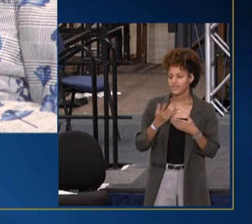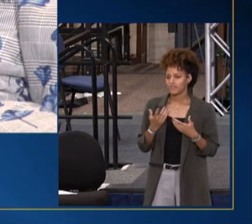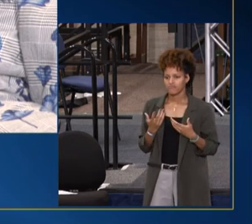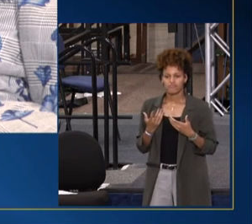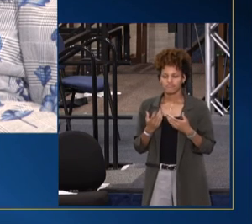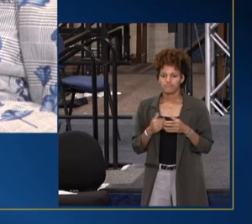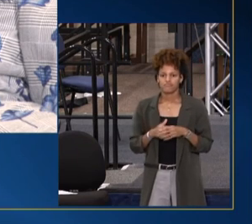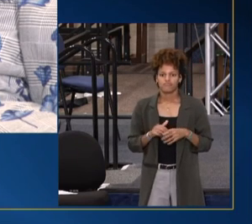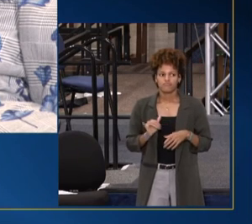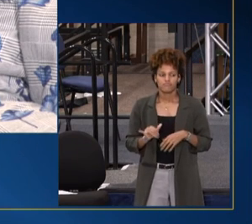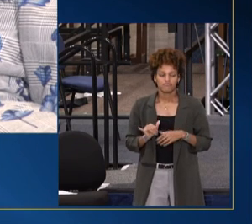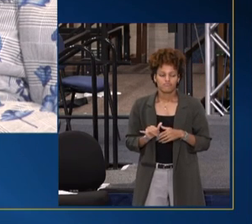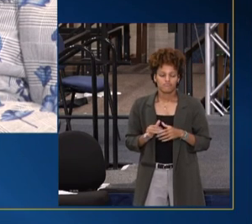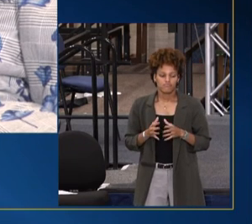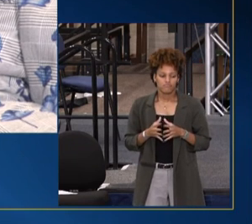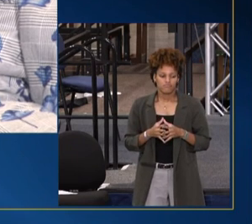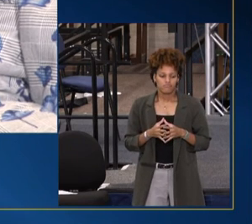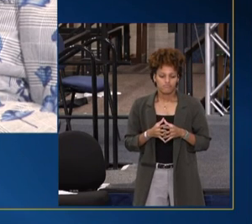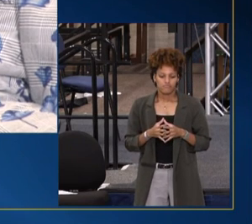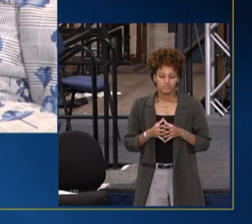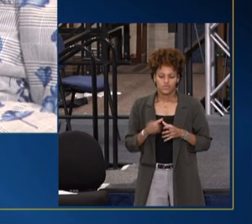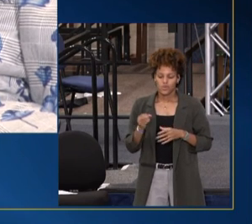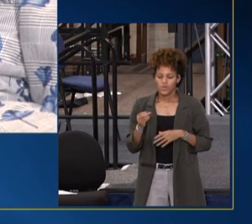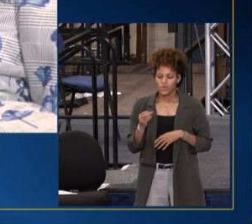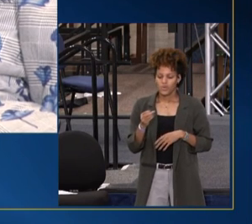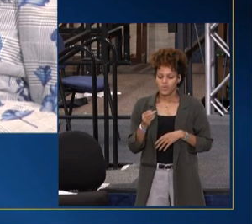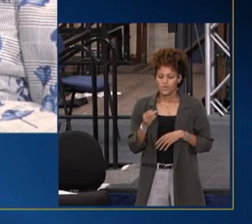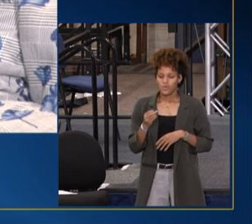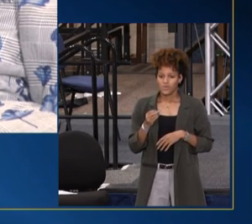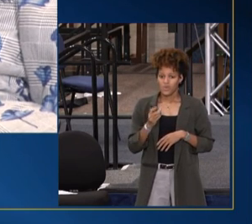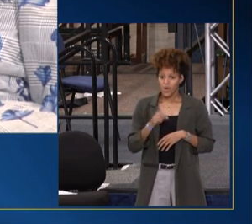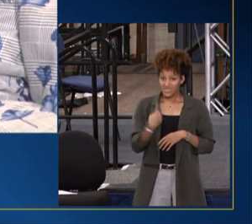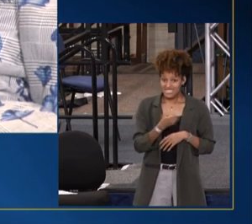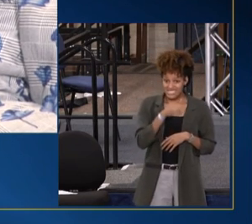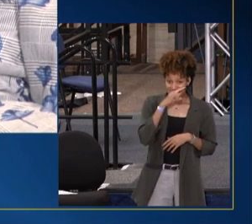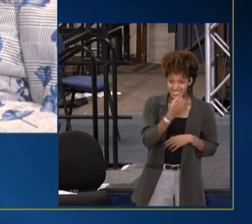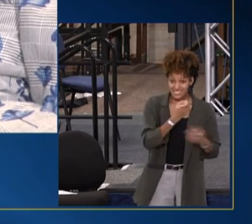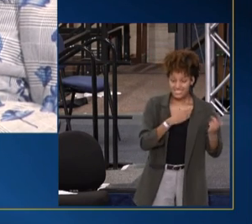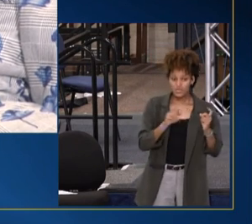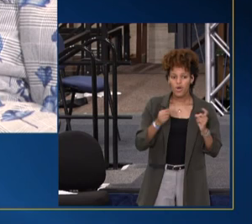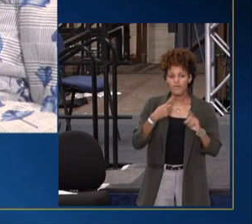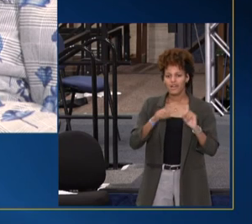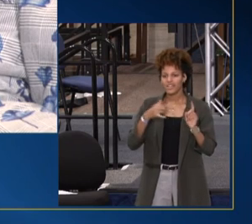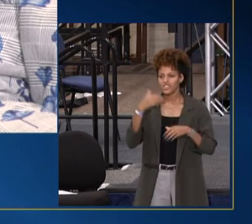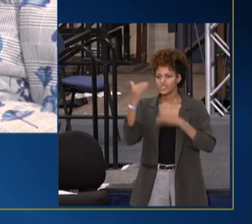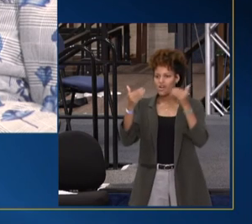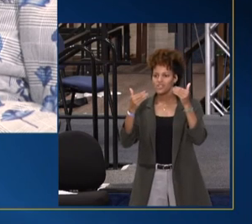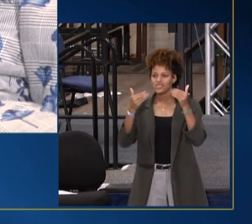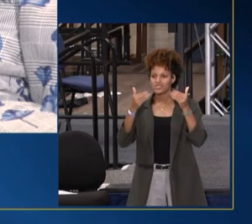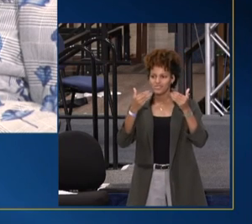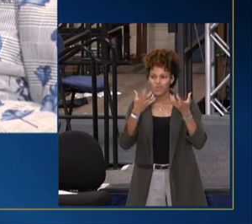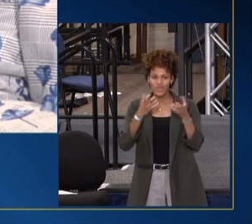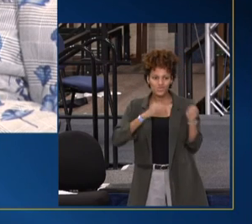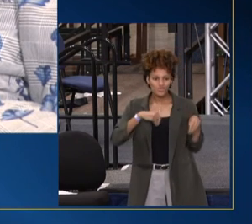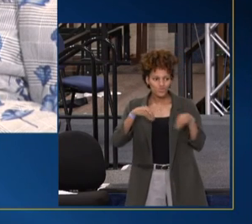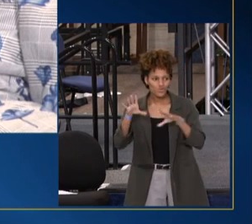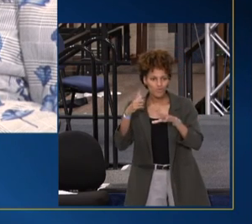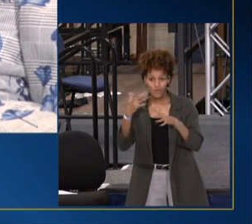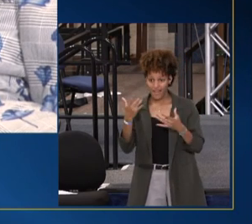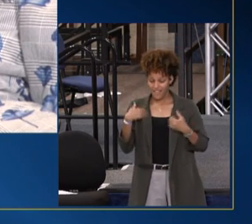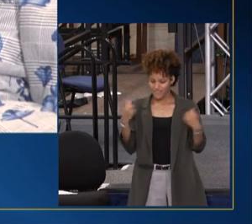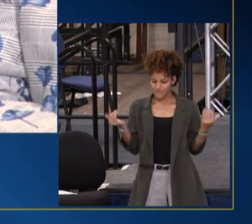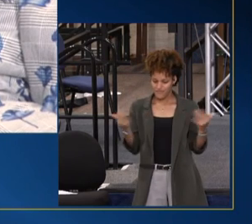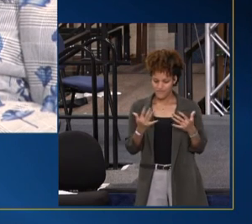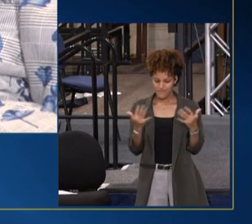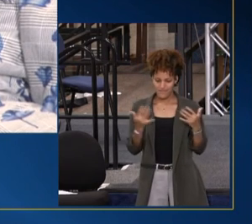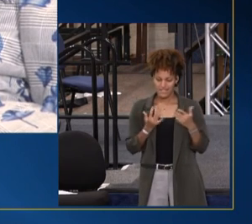And so not only children, but adults are looking to move because they're afraid. If